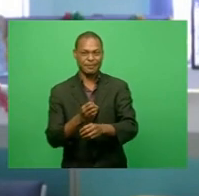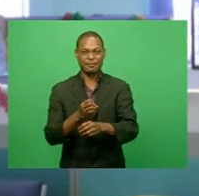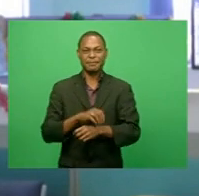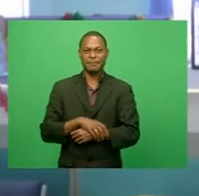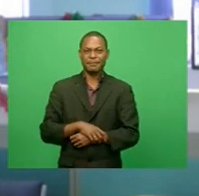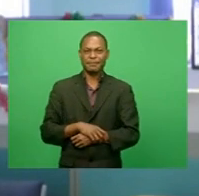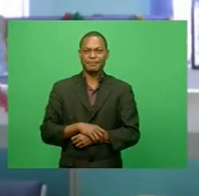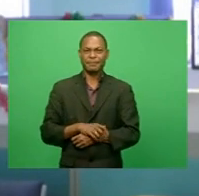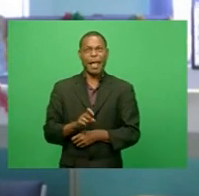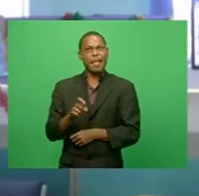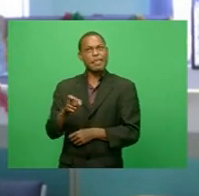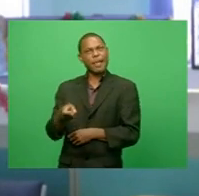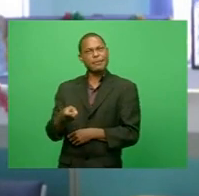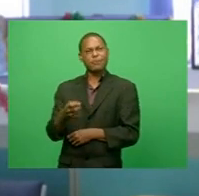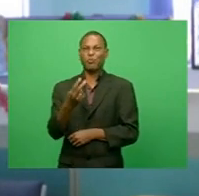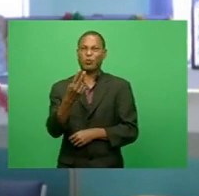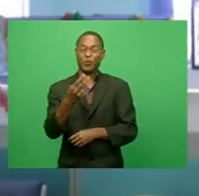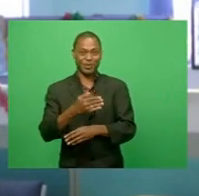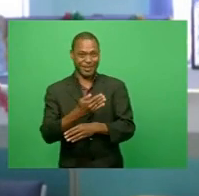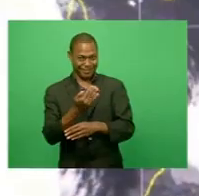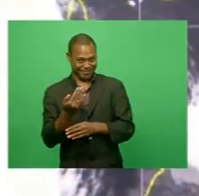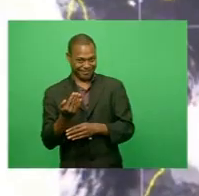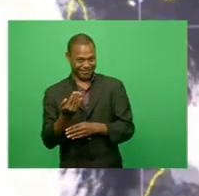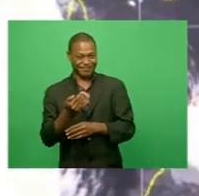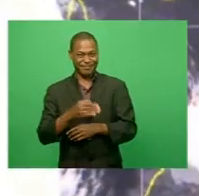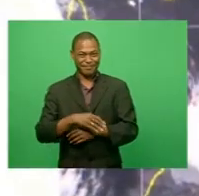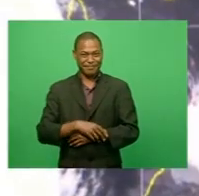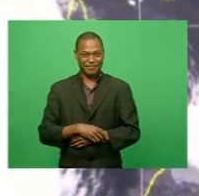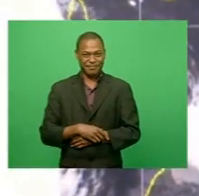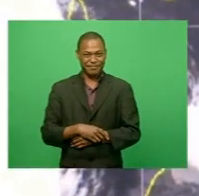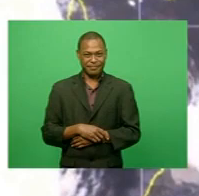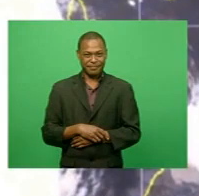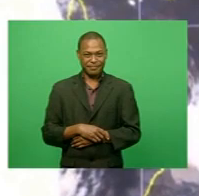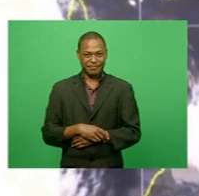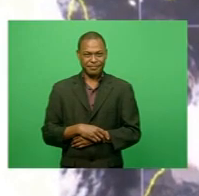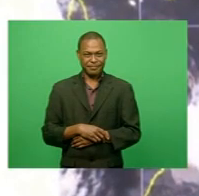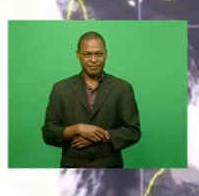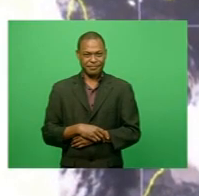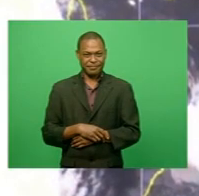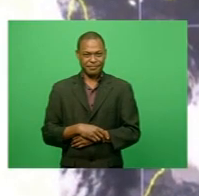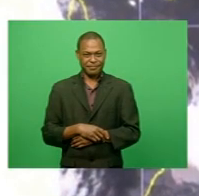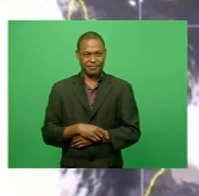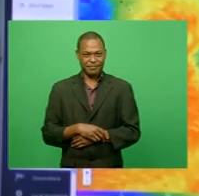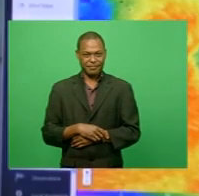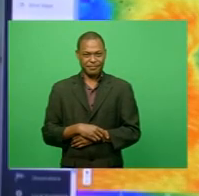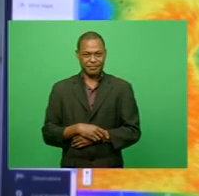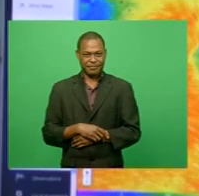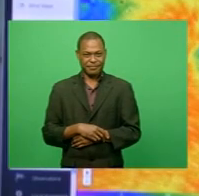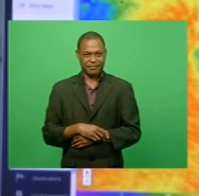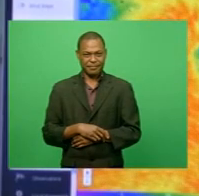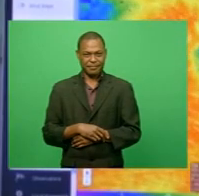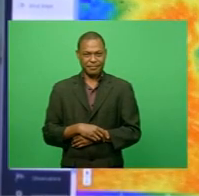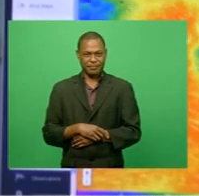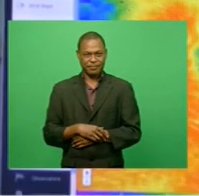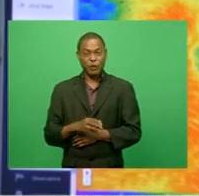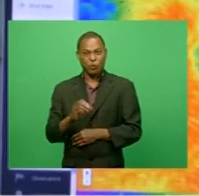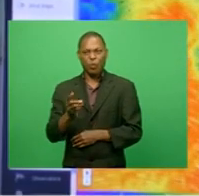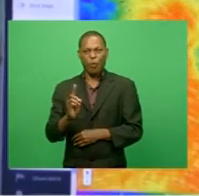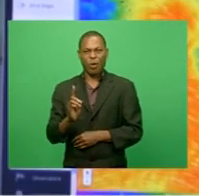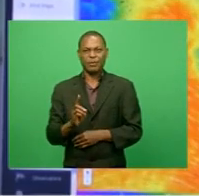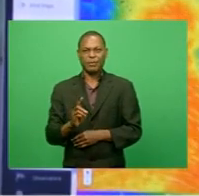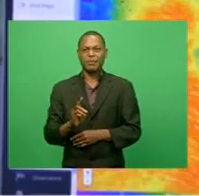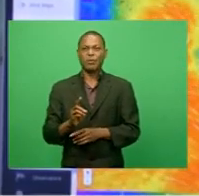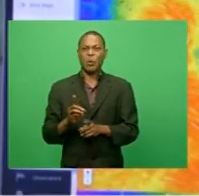for the next 2 days. But by then, we expect the system to further